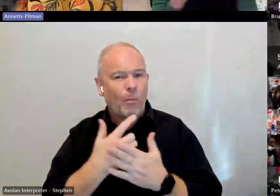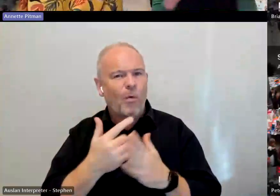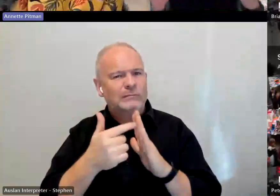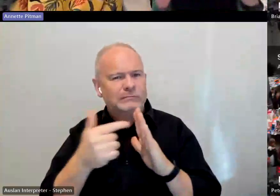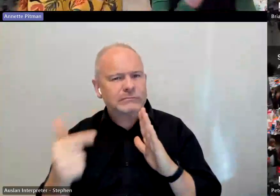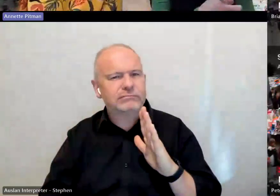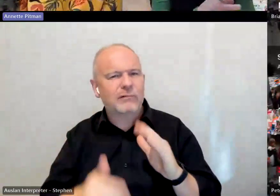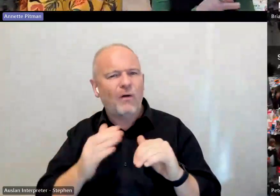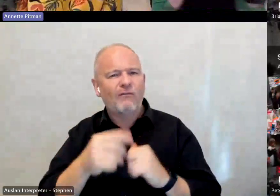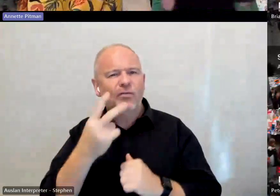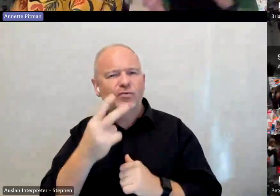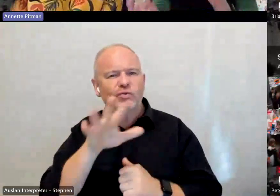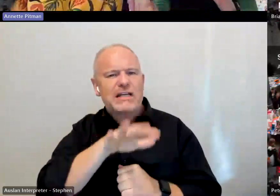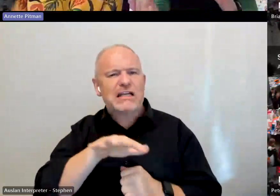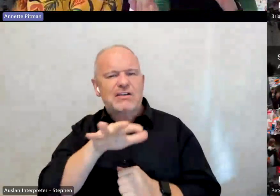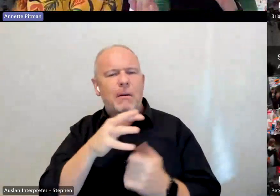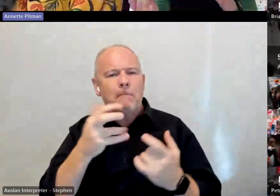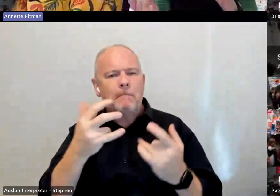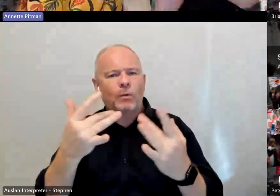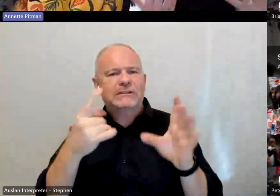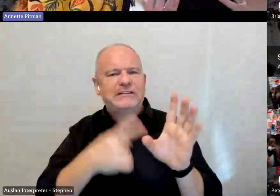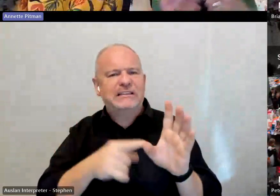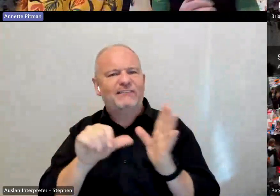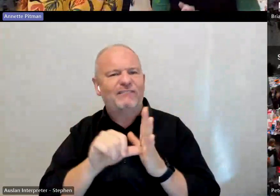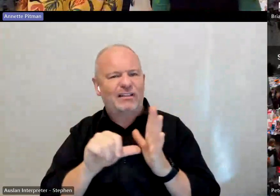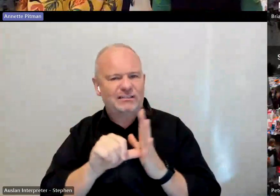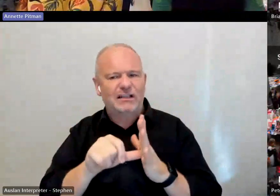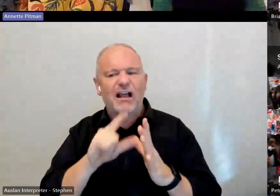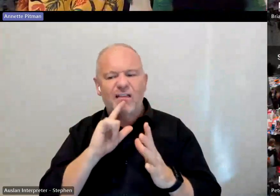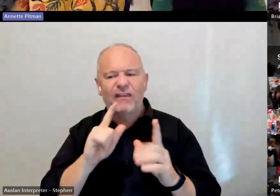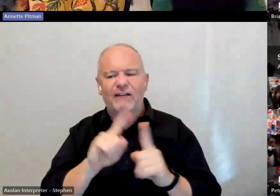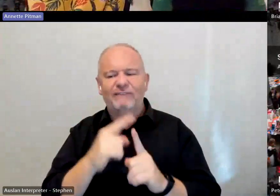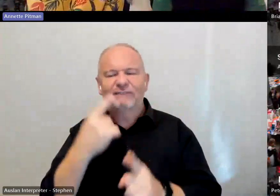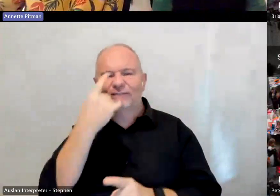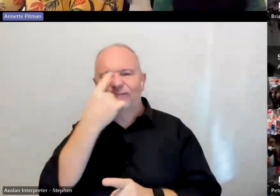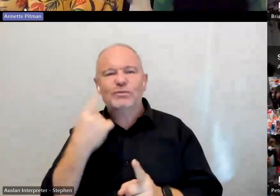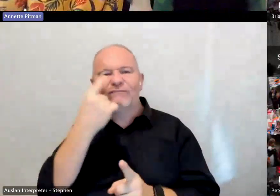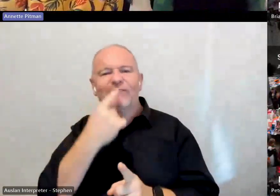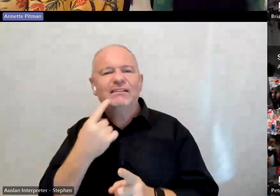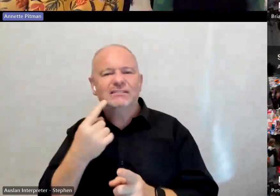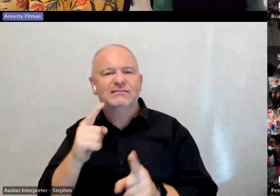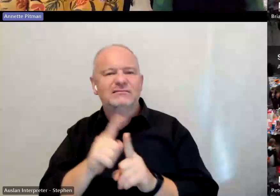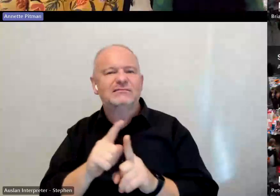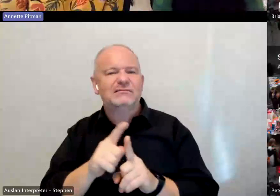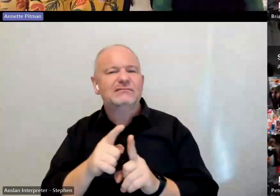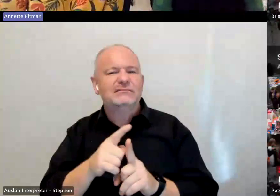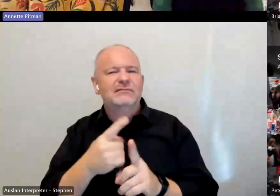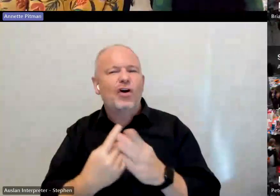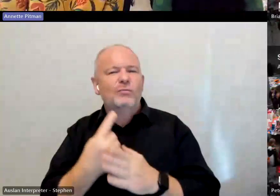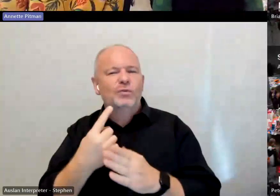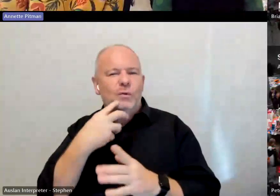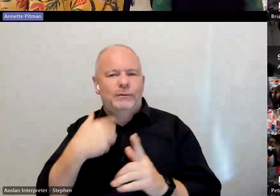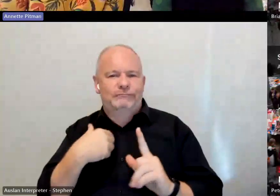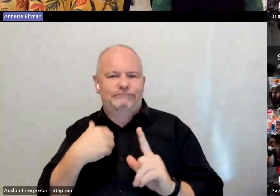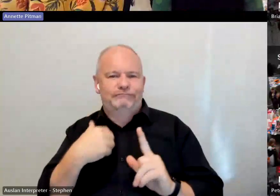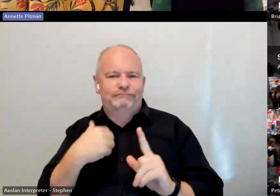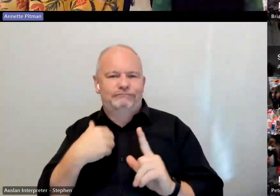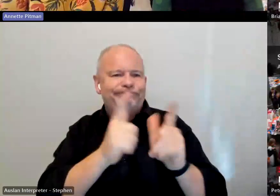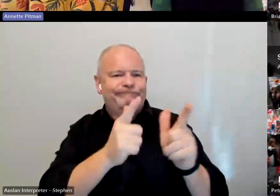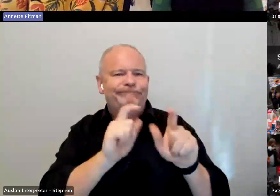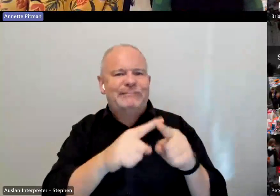the 2 areas of multi-year funding and project funding, and then the face-to-face opportunities when we come out to the